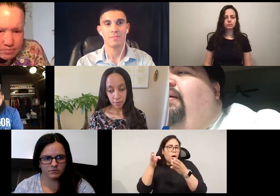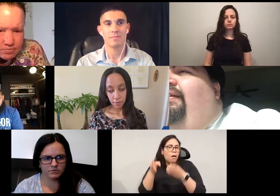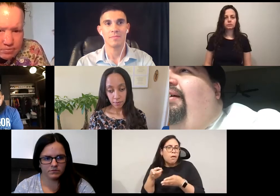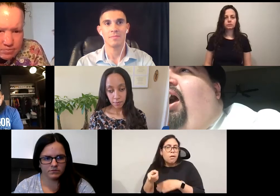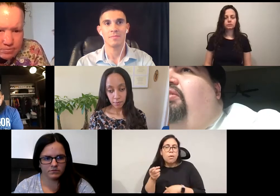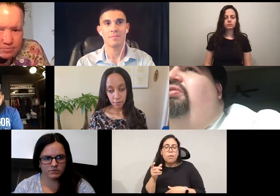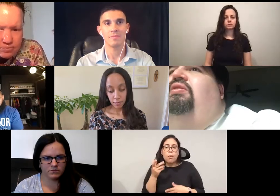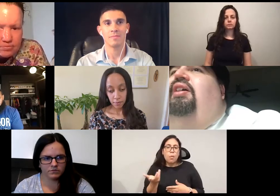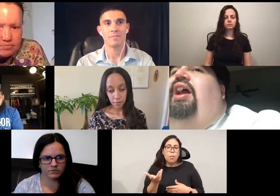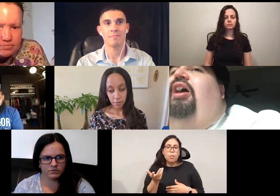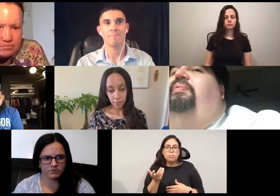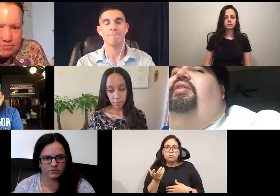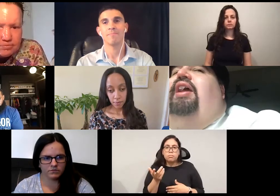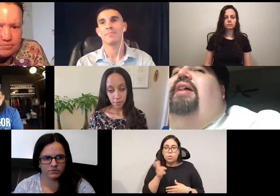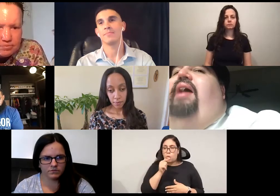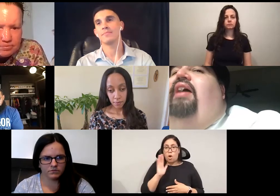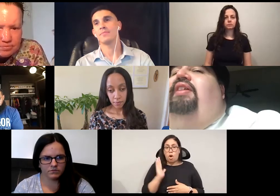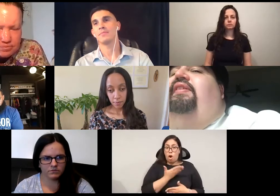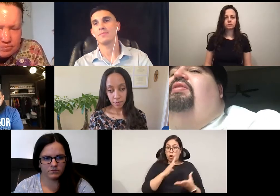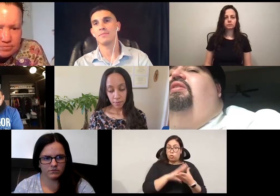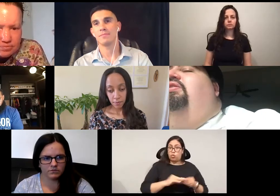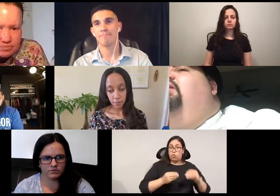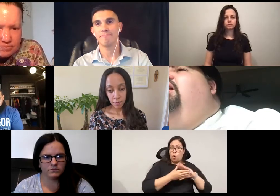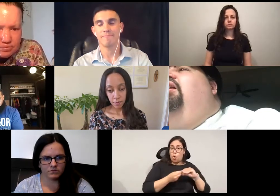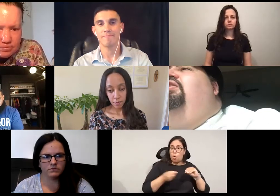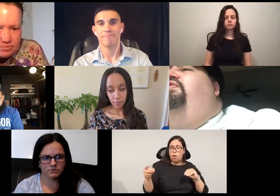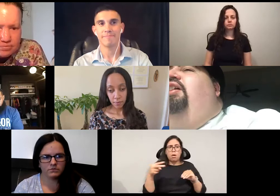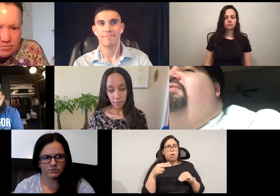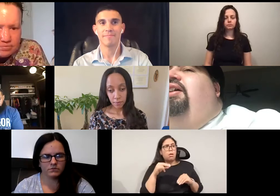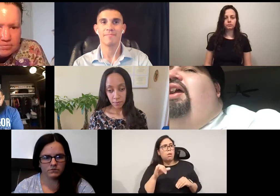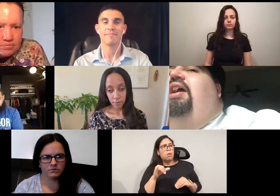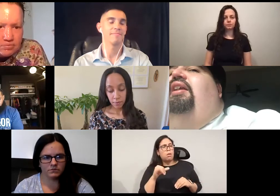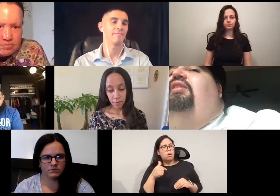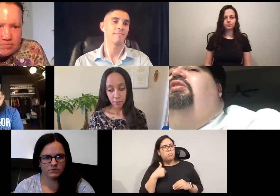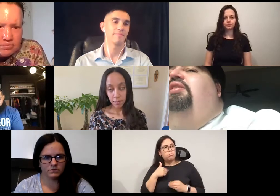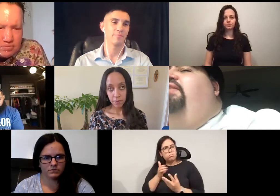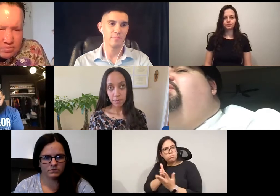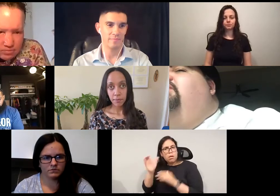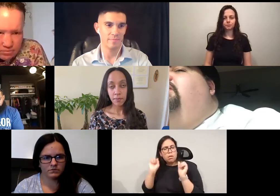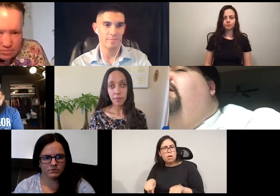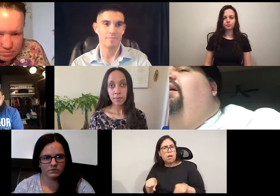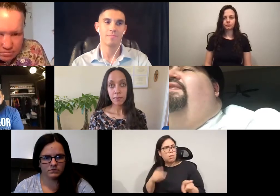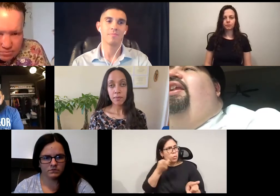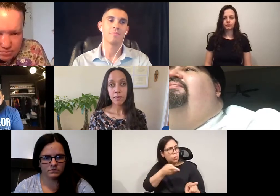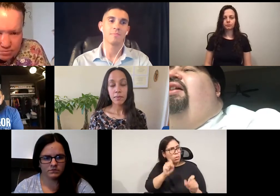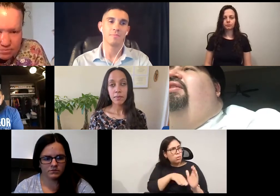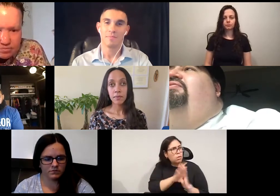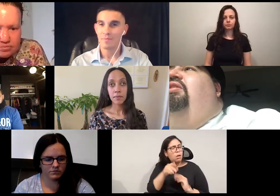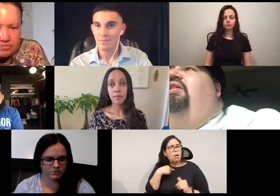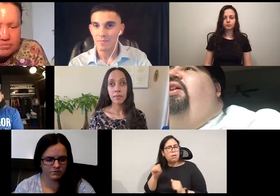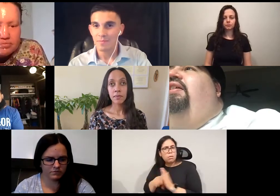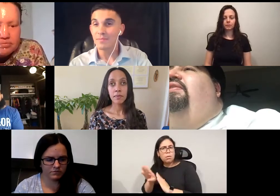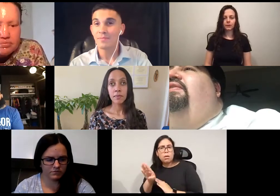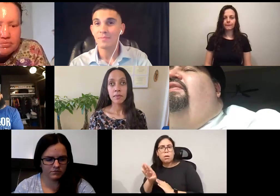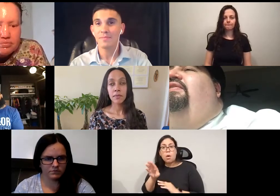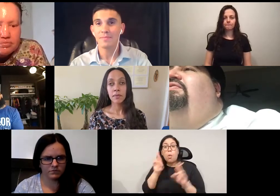who our story helps get past that next hurdle. Hopefully we can do enough good that it makes it